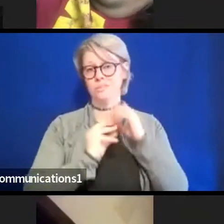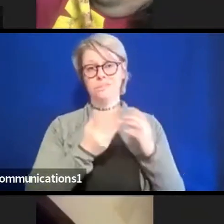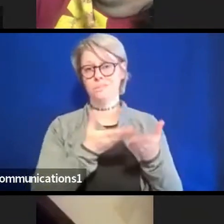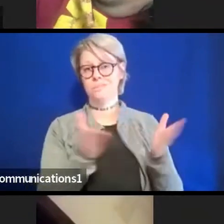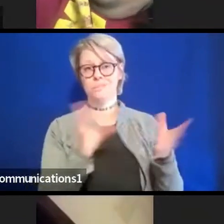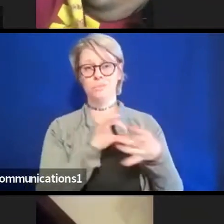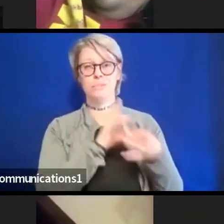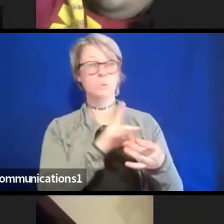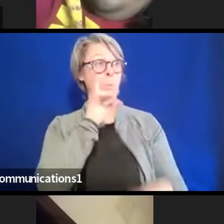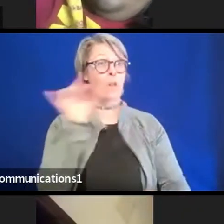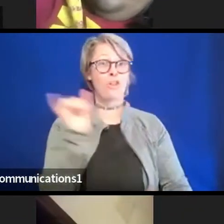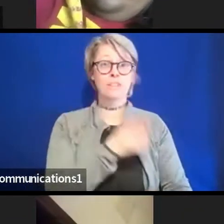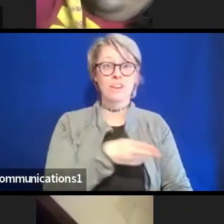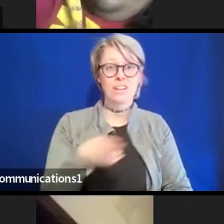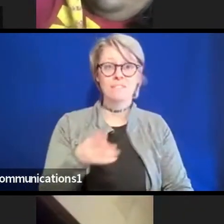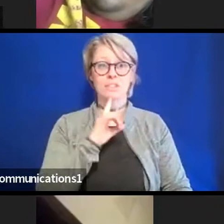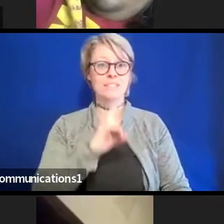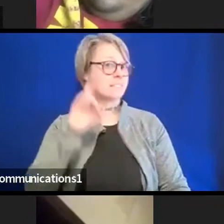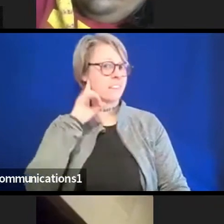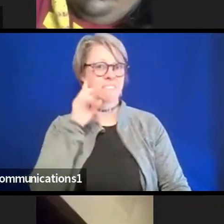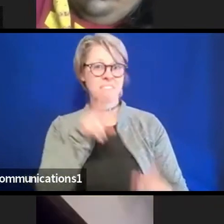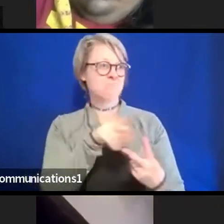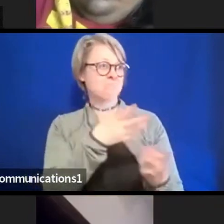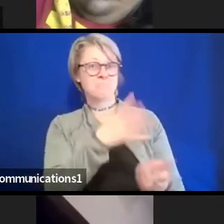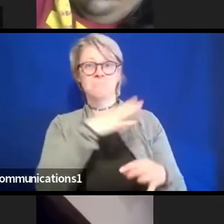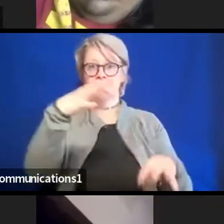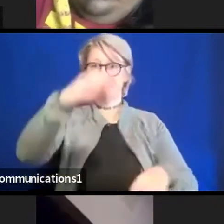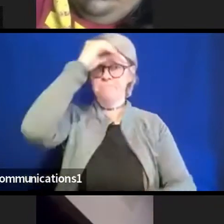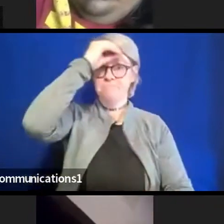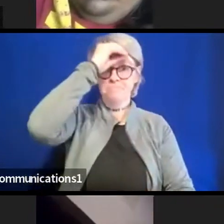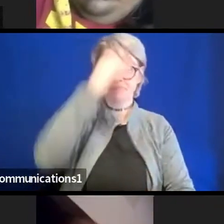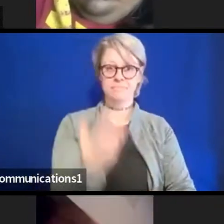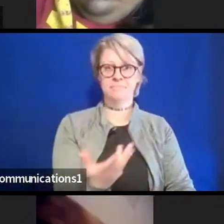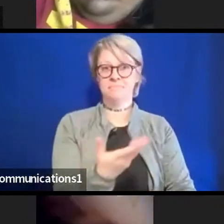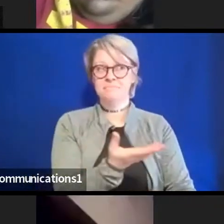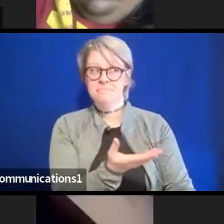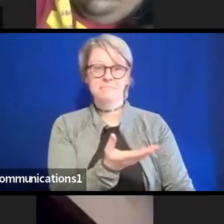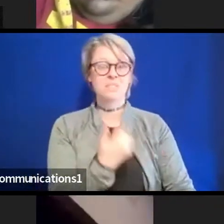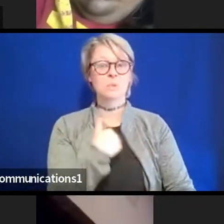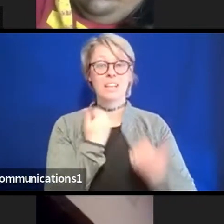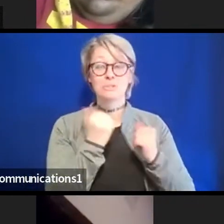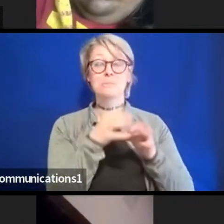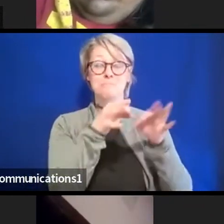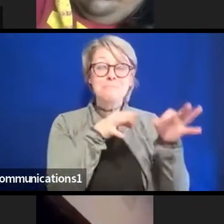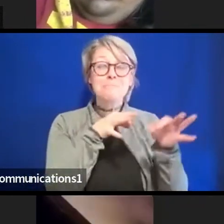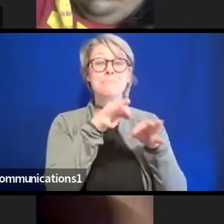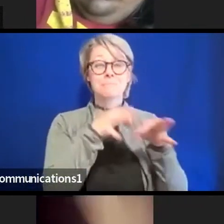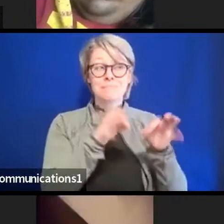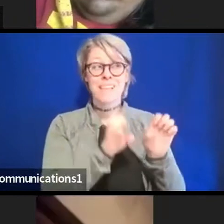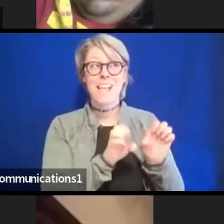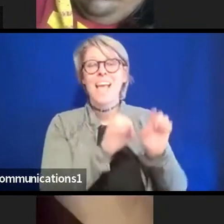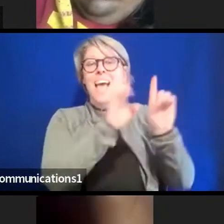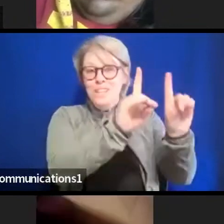about being hard of hearing or even deaf. So they have no idea. So I try to kindly